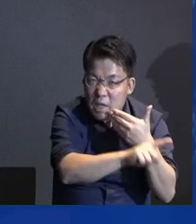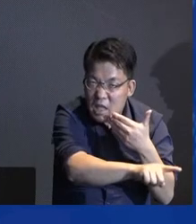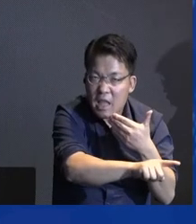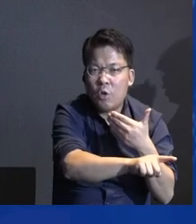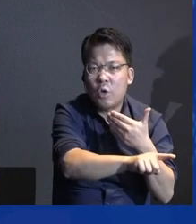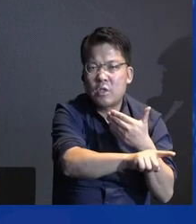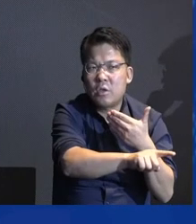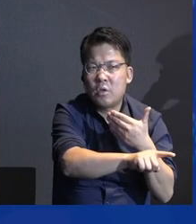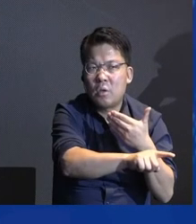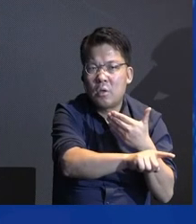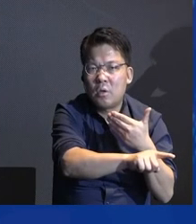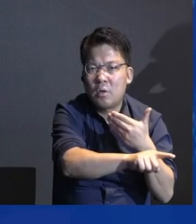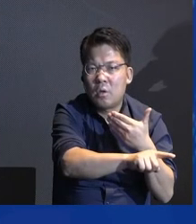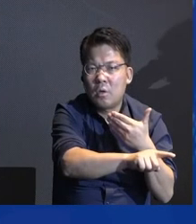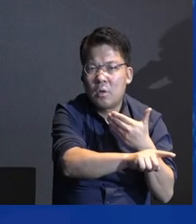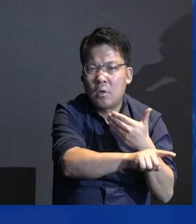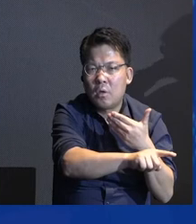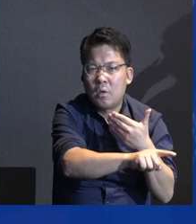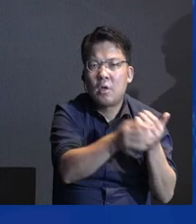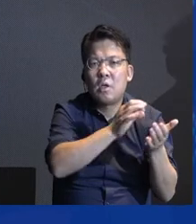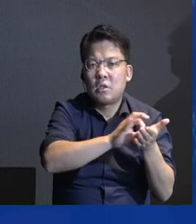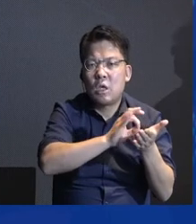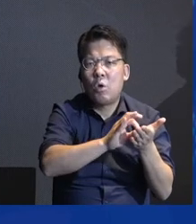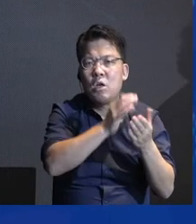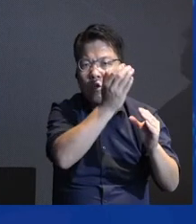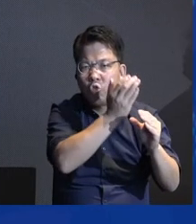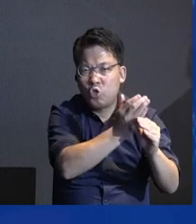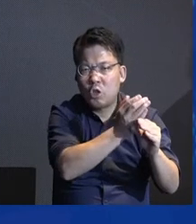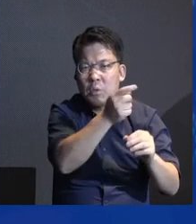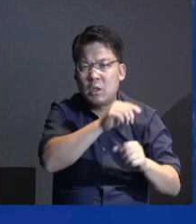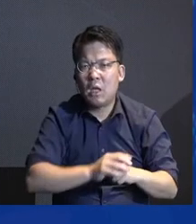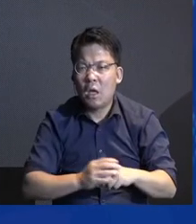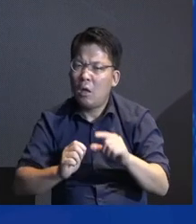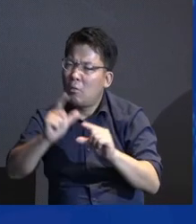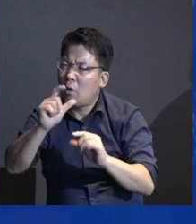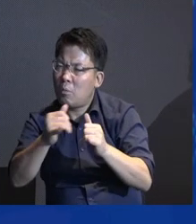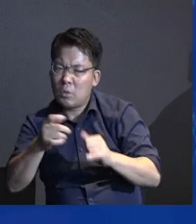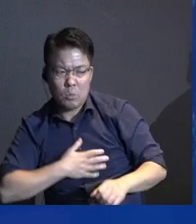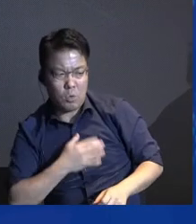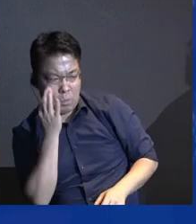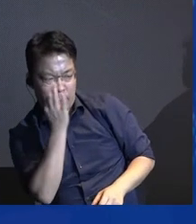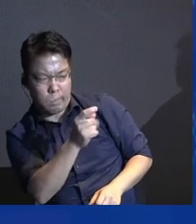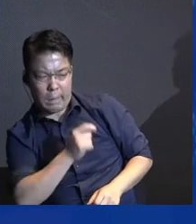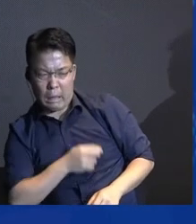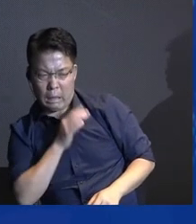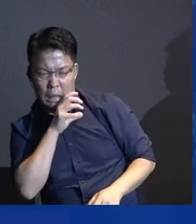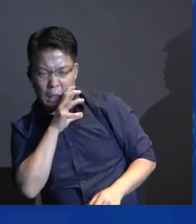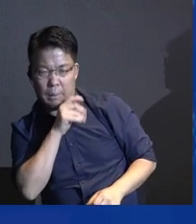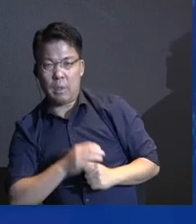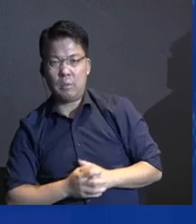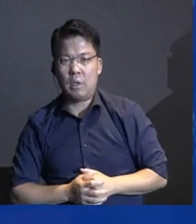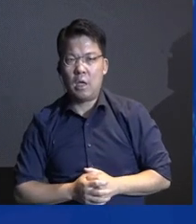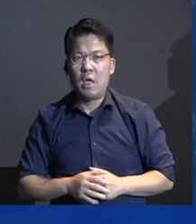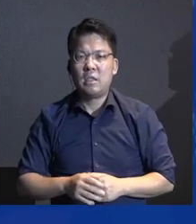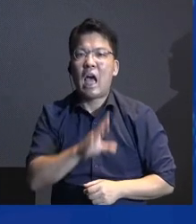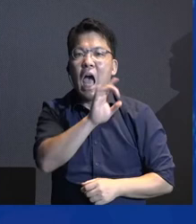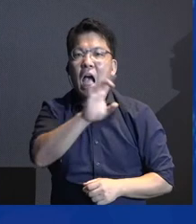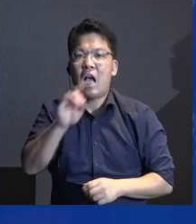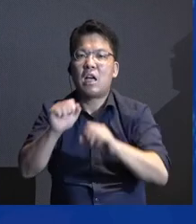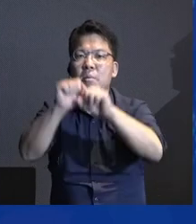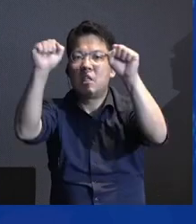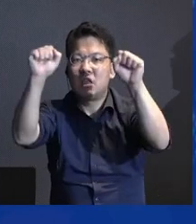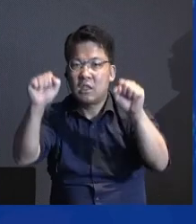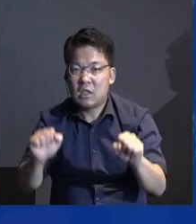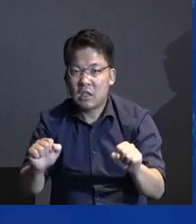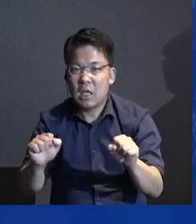Systems and rules cannot save people. The more systems are developed, the clearer the